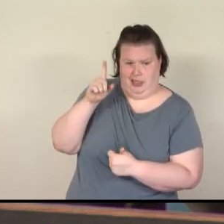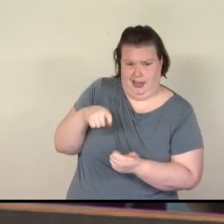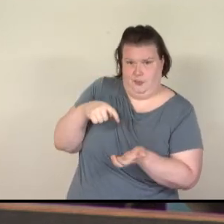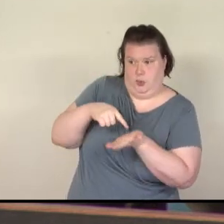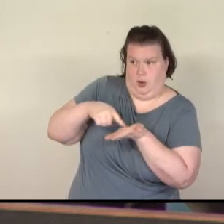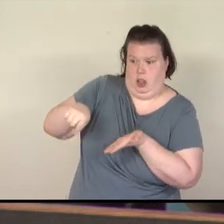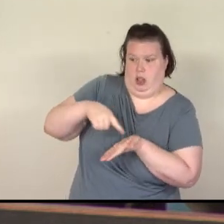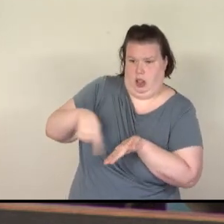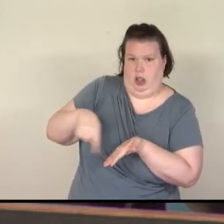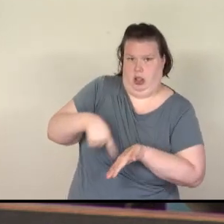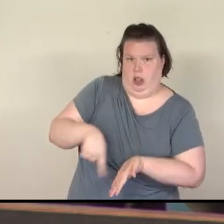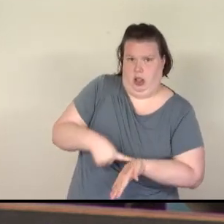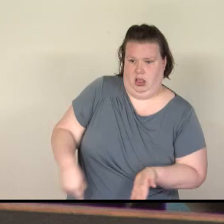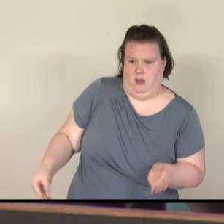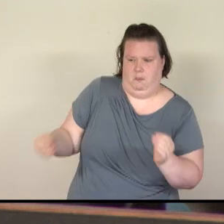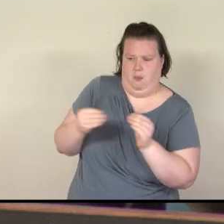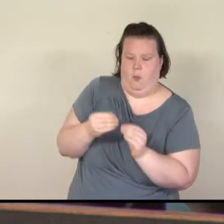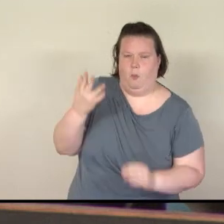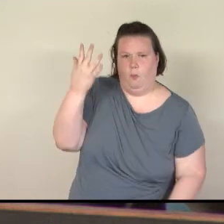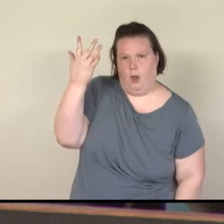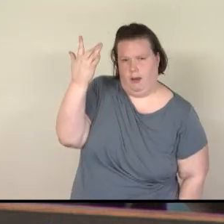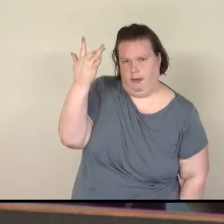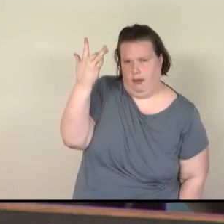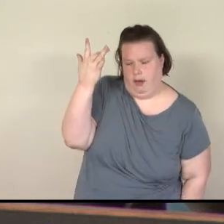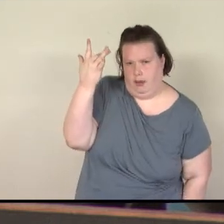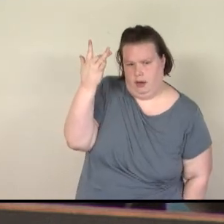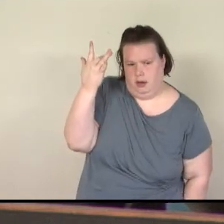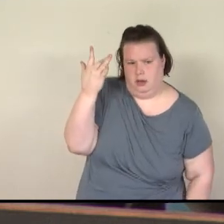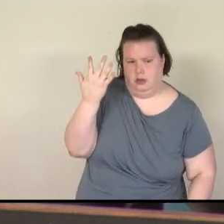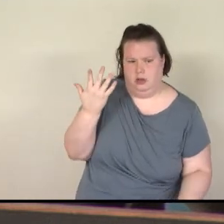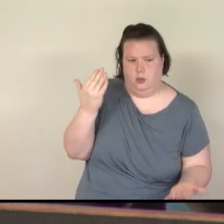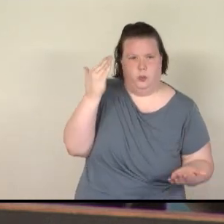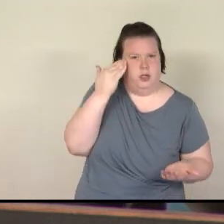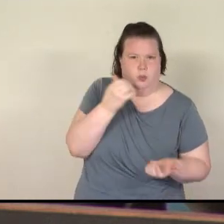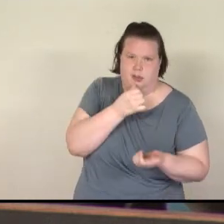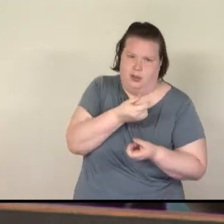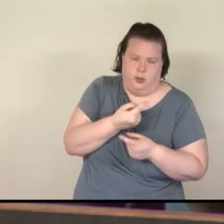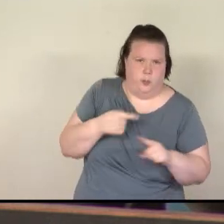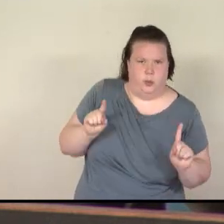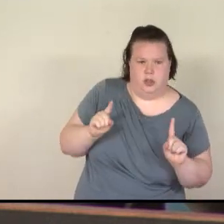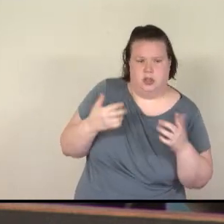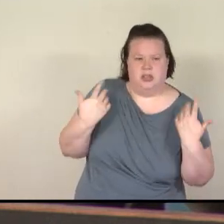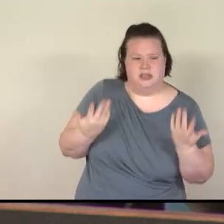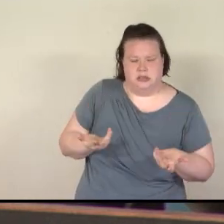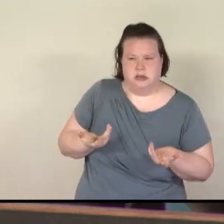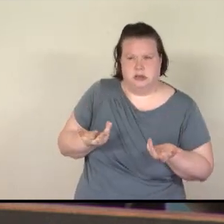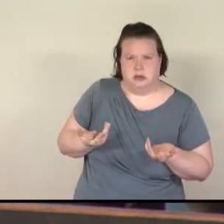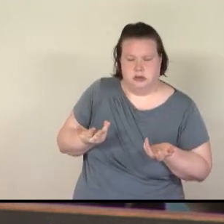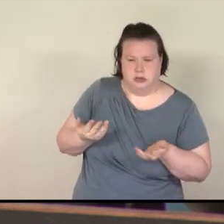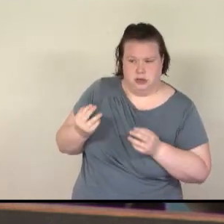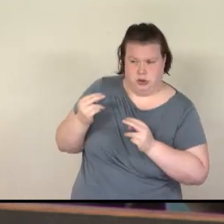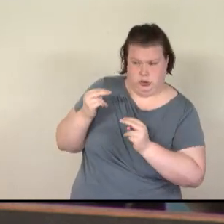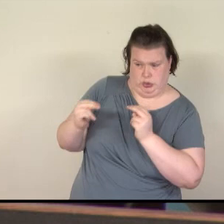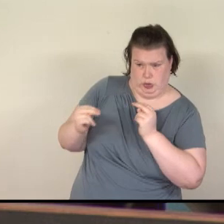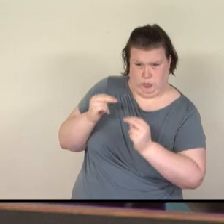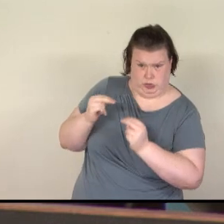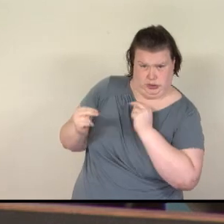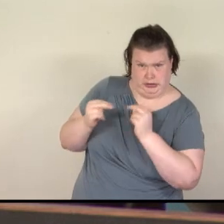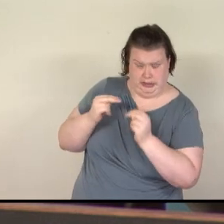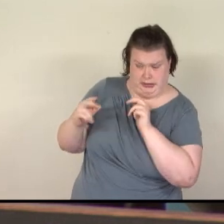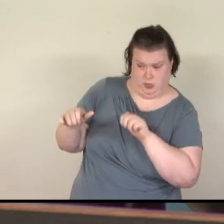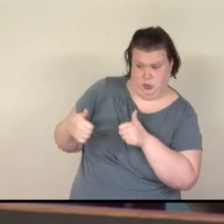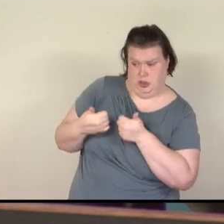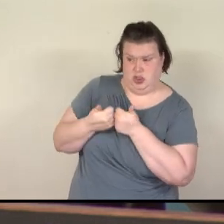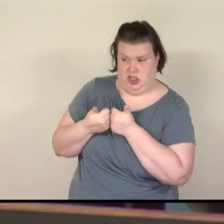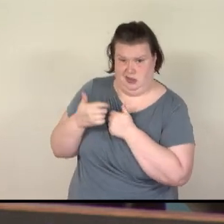to shell out more money to repair a road that we know isn't going to work. So I was just trying to see, did we try to negotiate? Did we try to